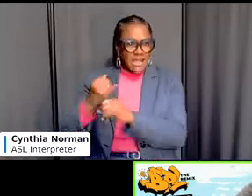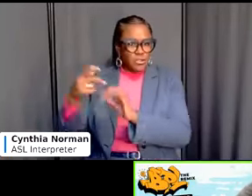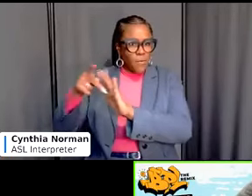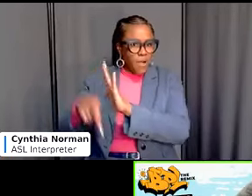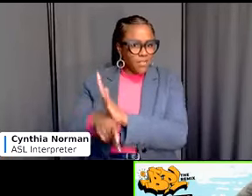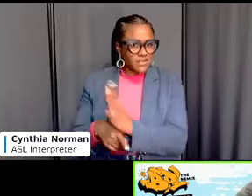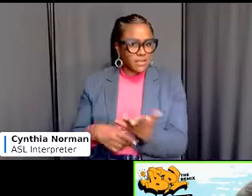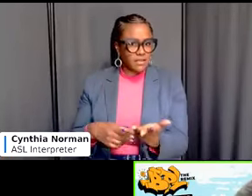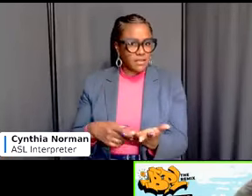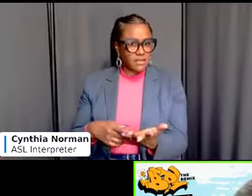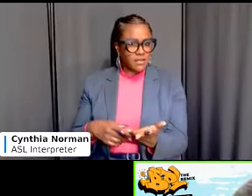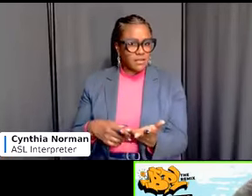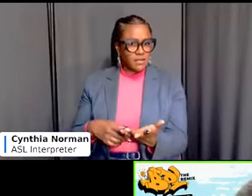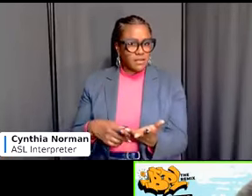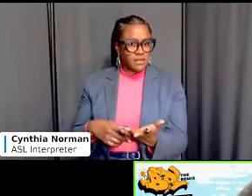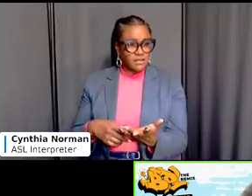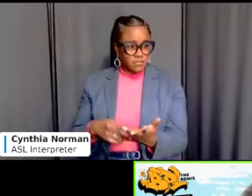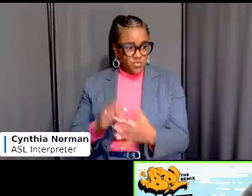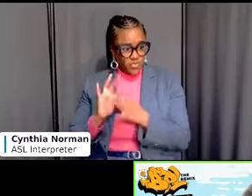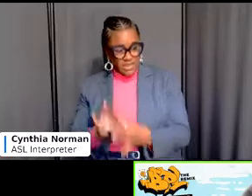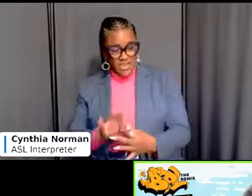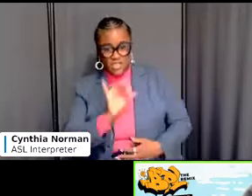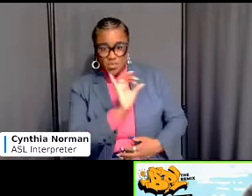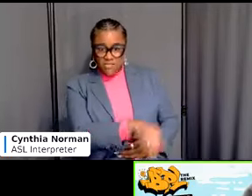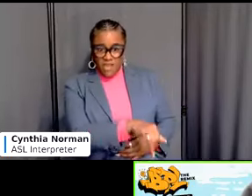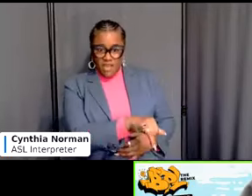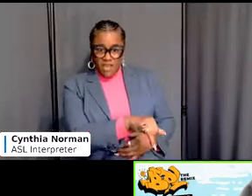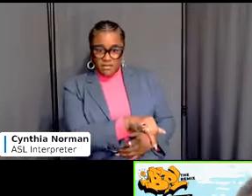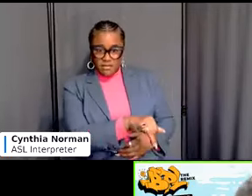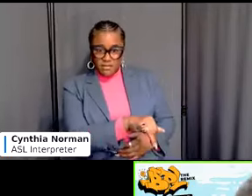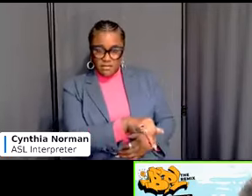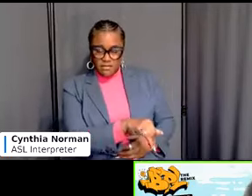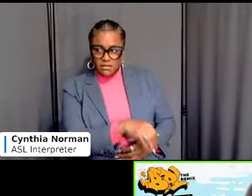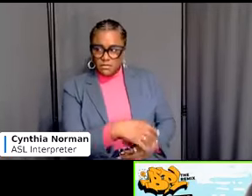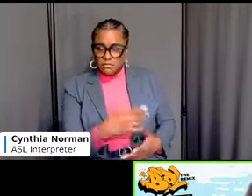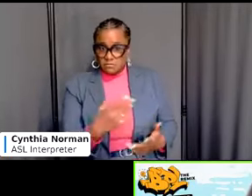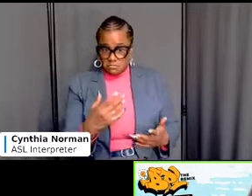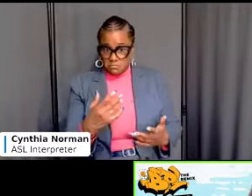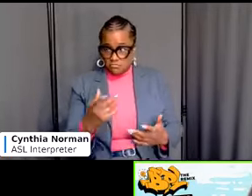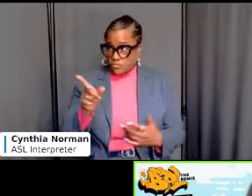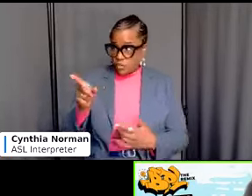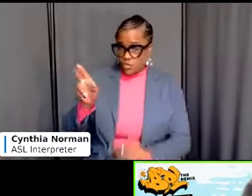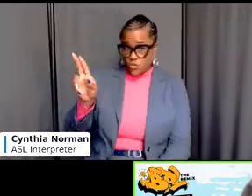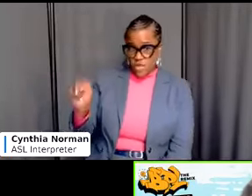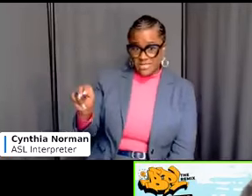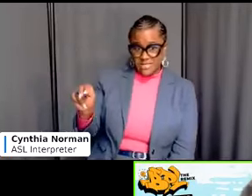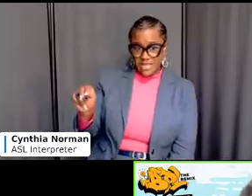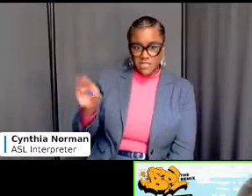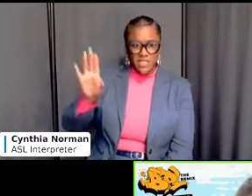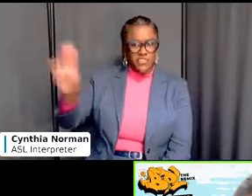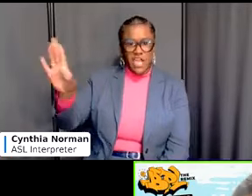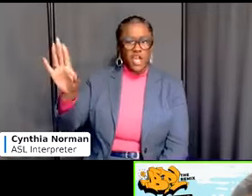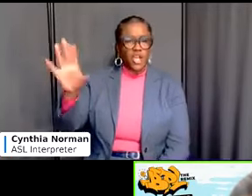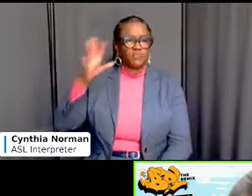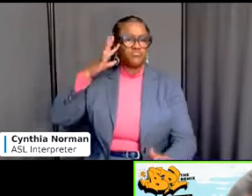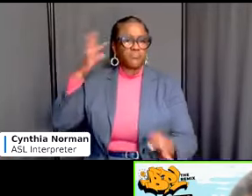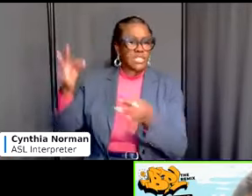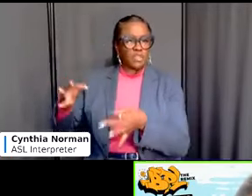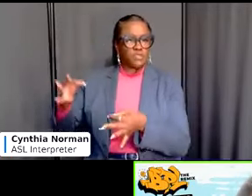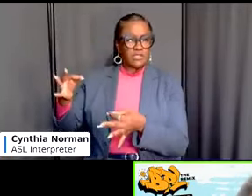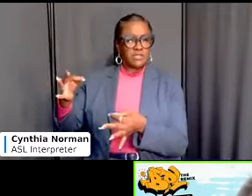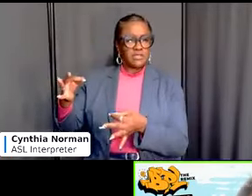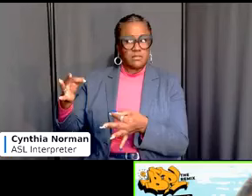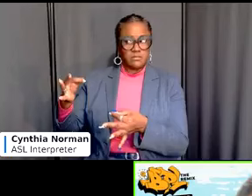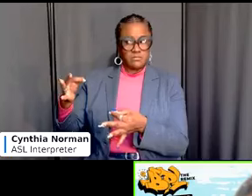policies concerning the conflict in the DRC, and have any of these UN resolutions been